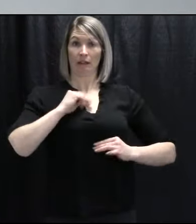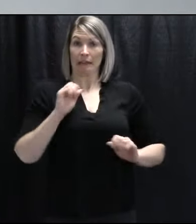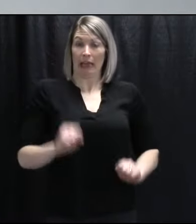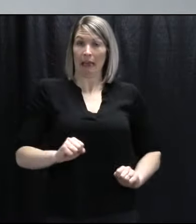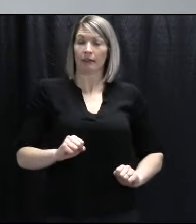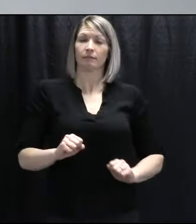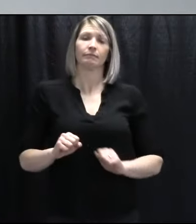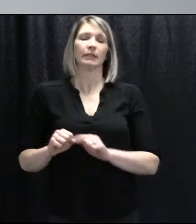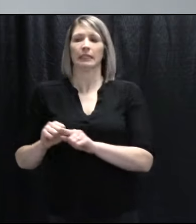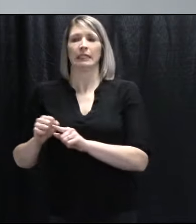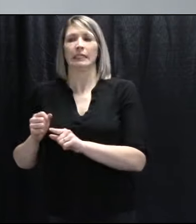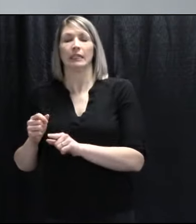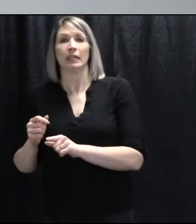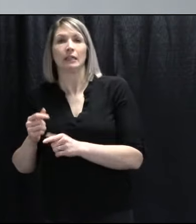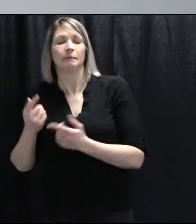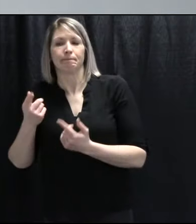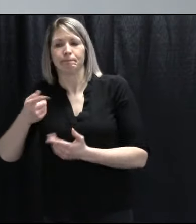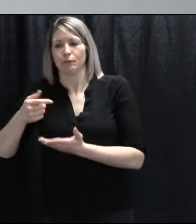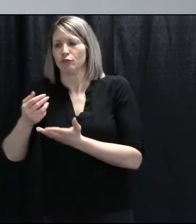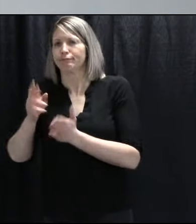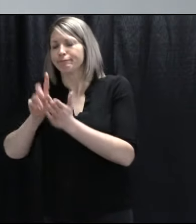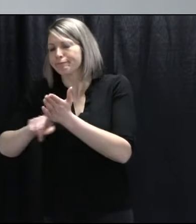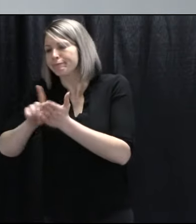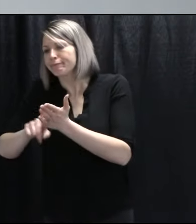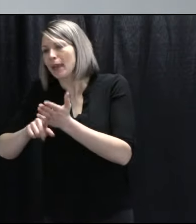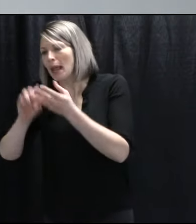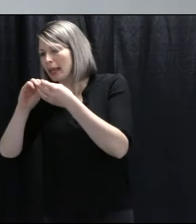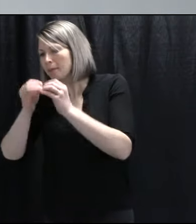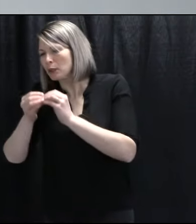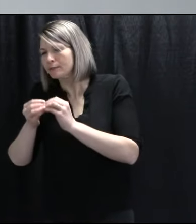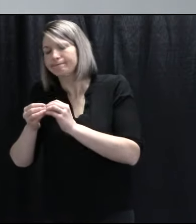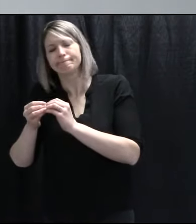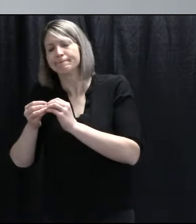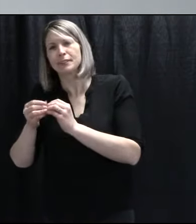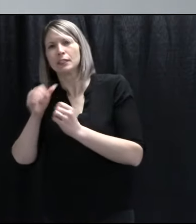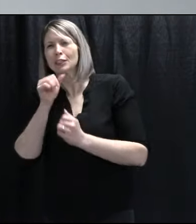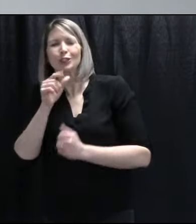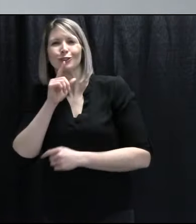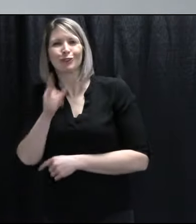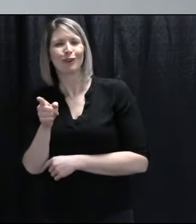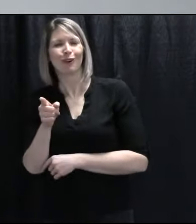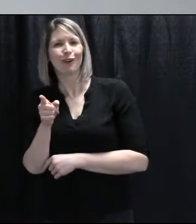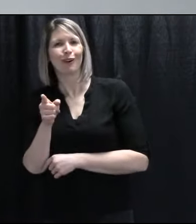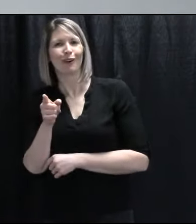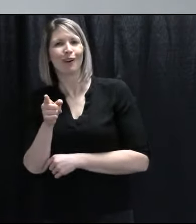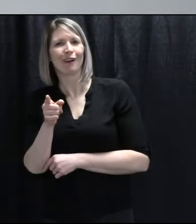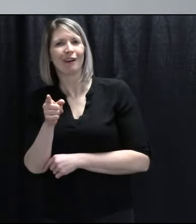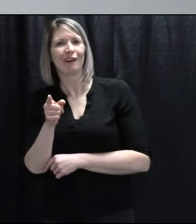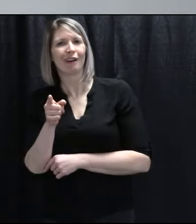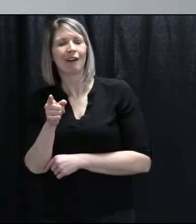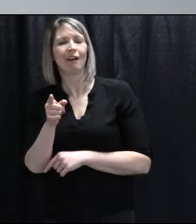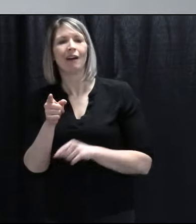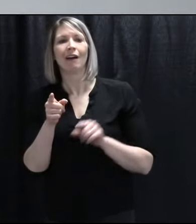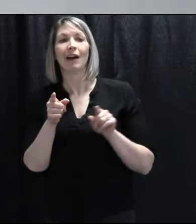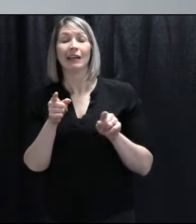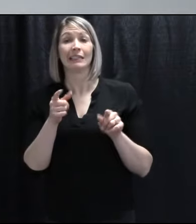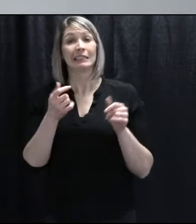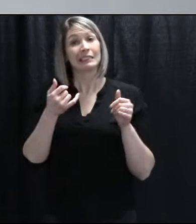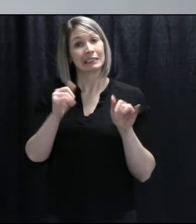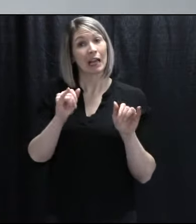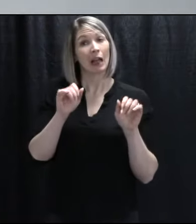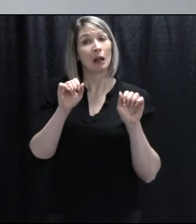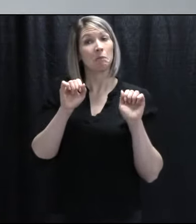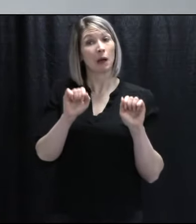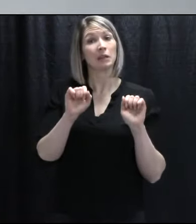not conclusive. It certainly appears that there is limited protection